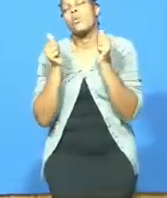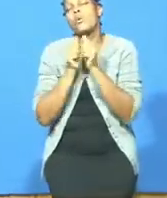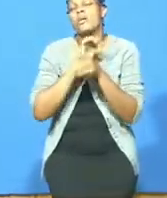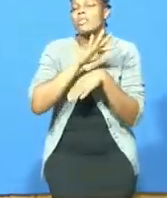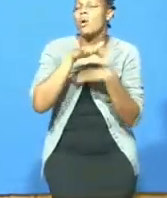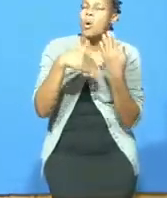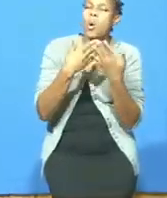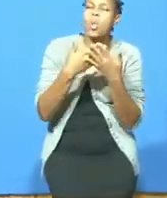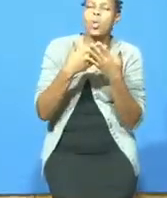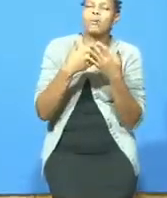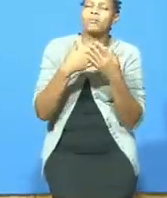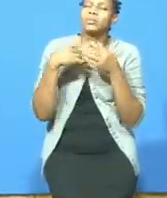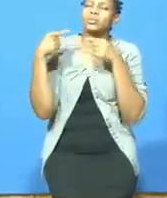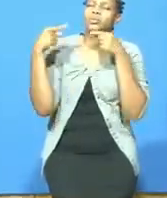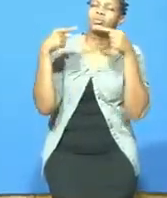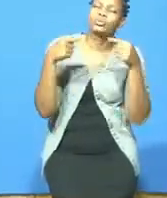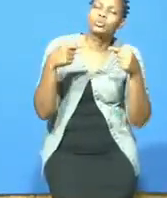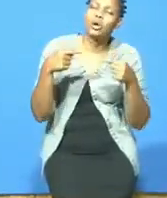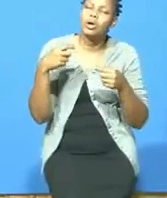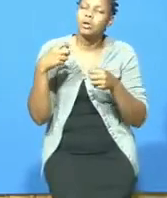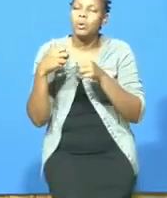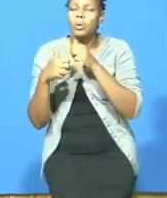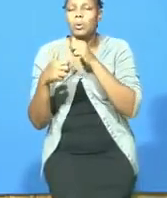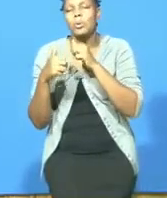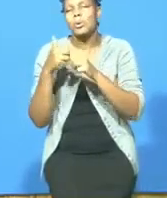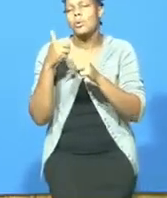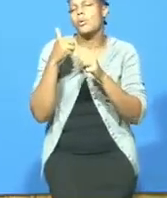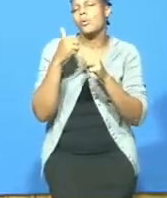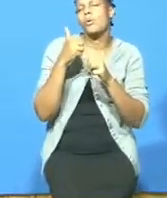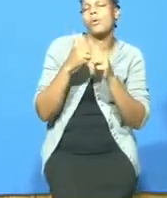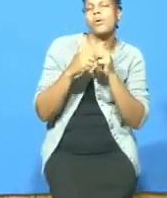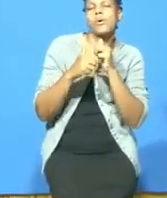mine, with all of its